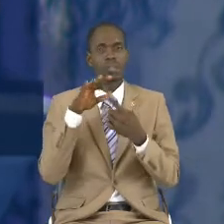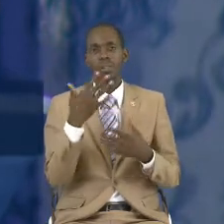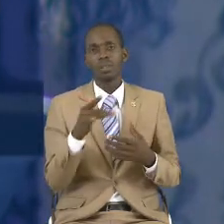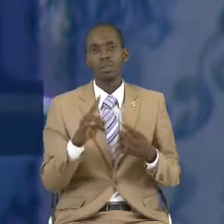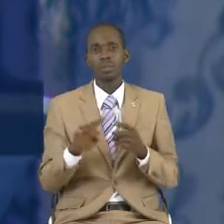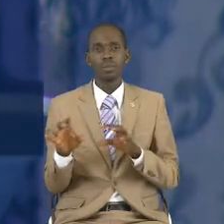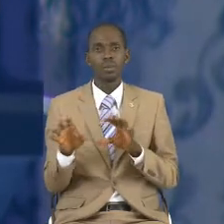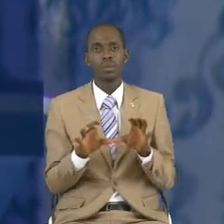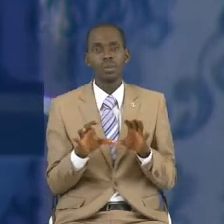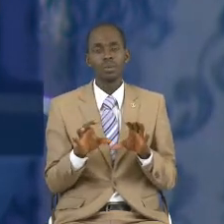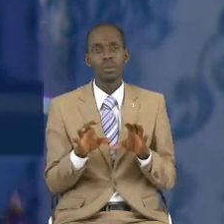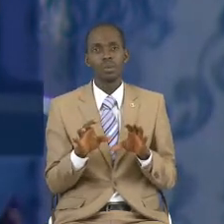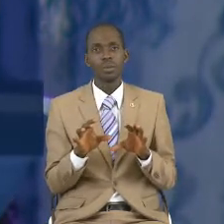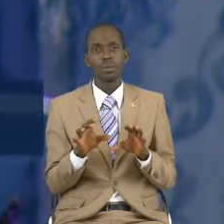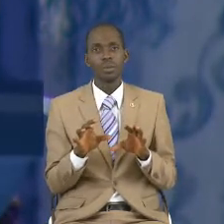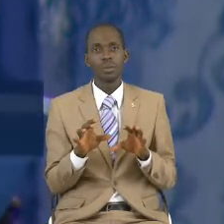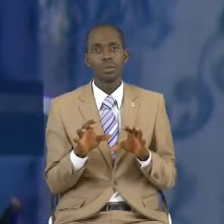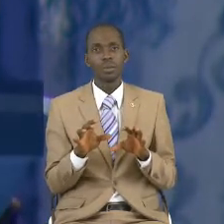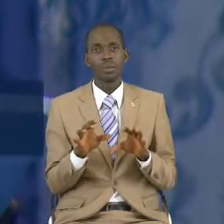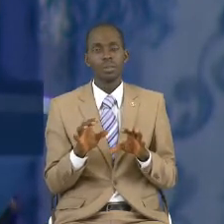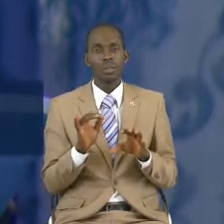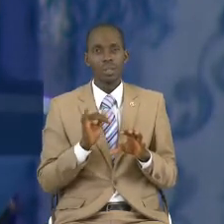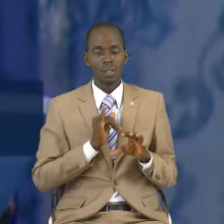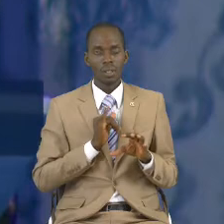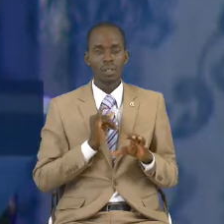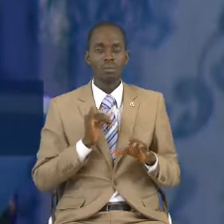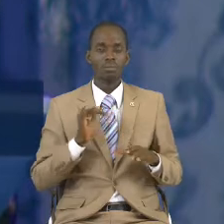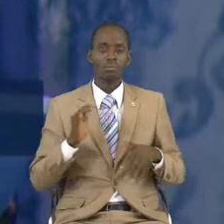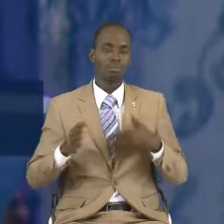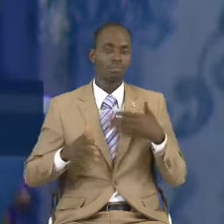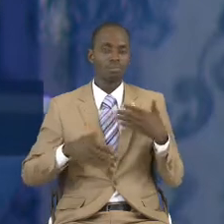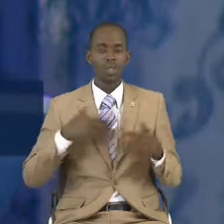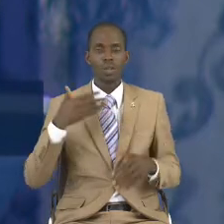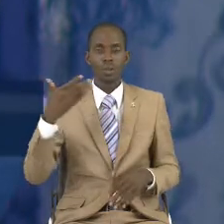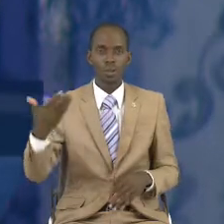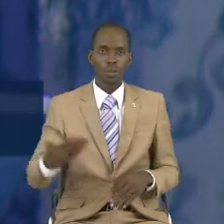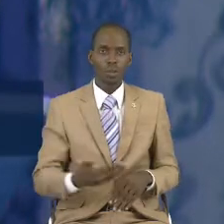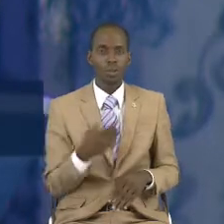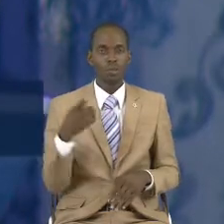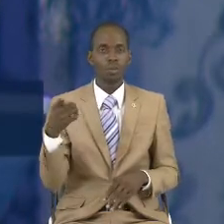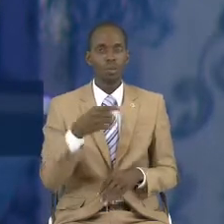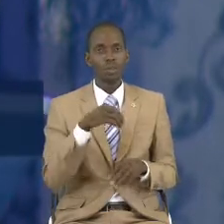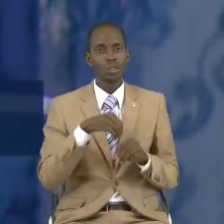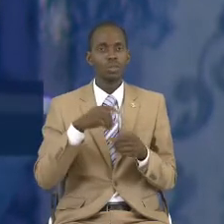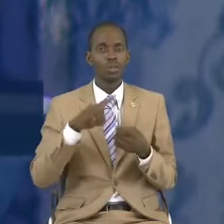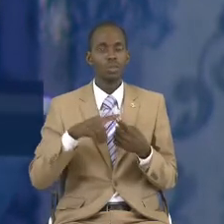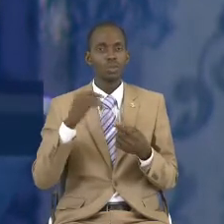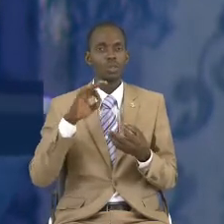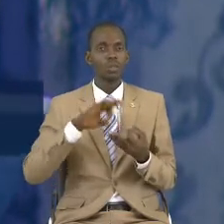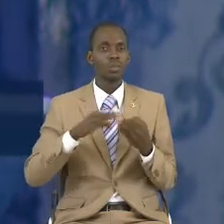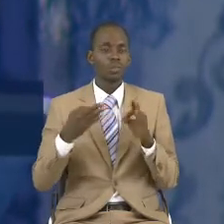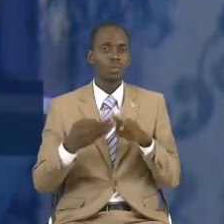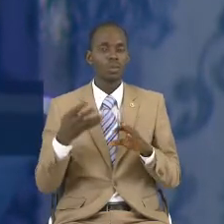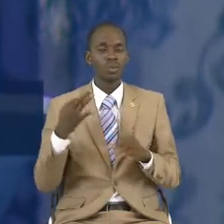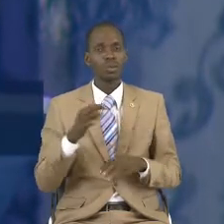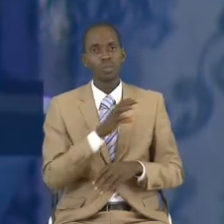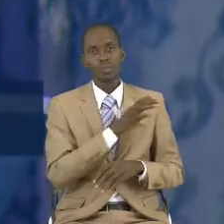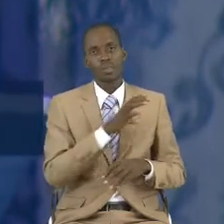so i gladly welcome you into the fold of christ